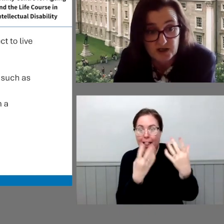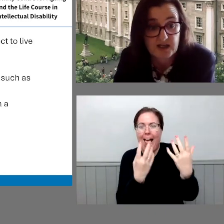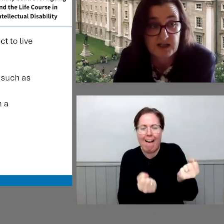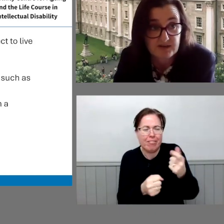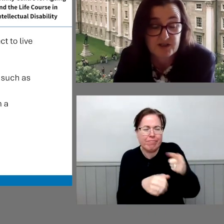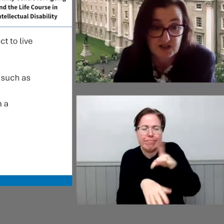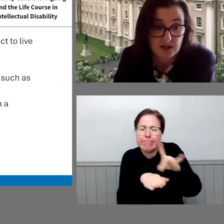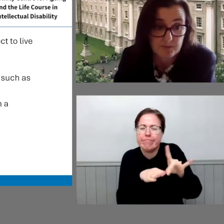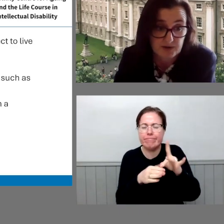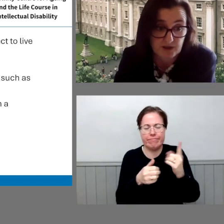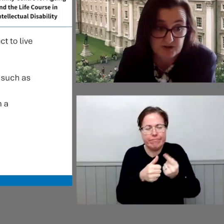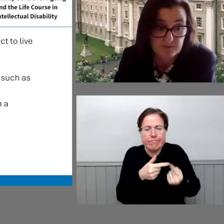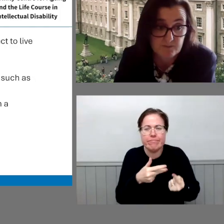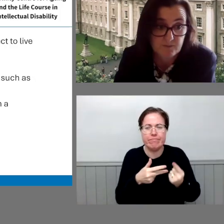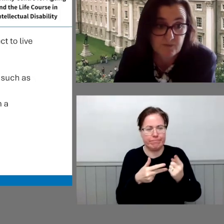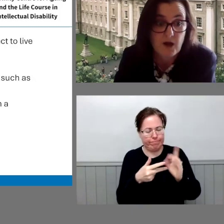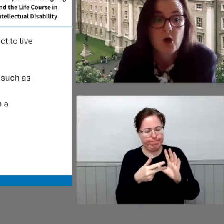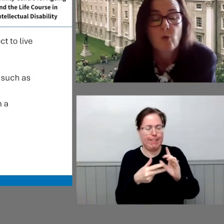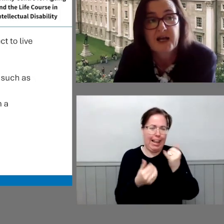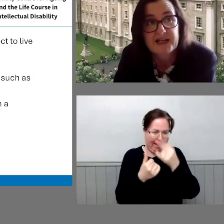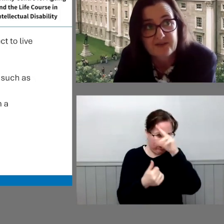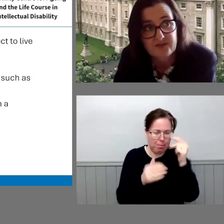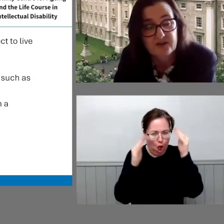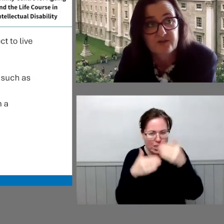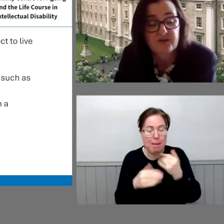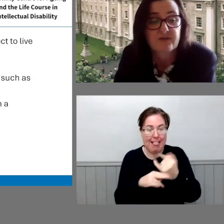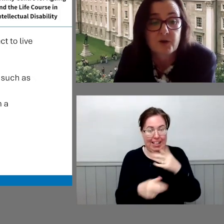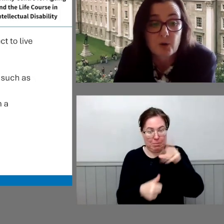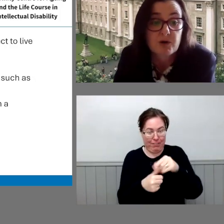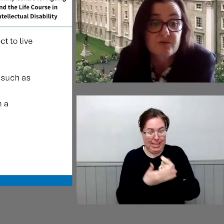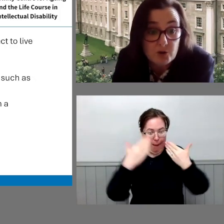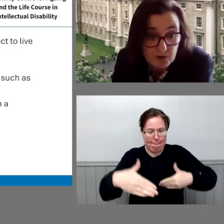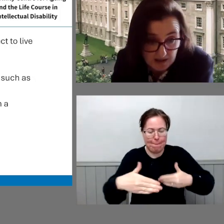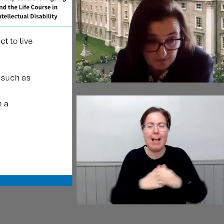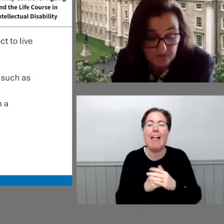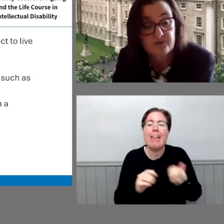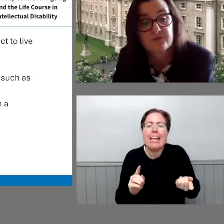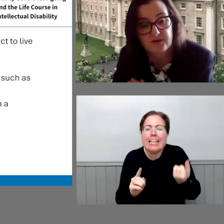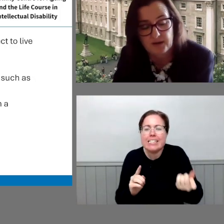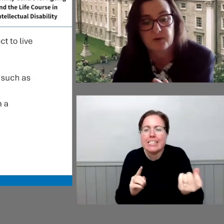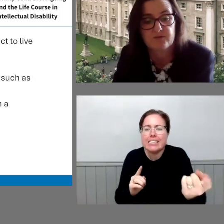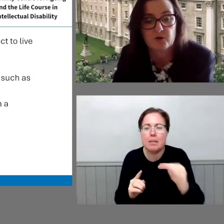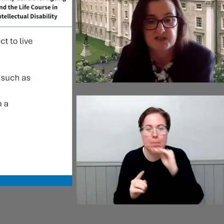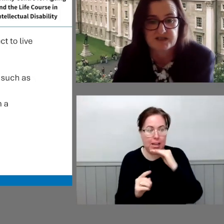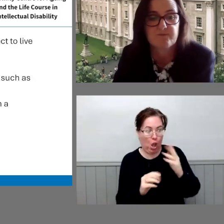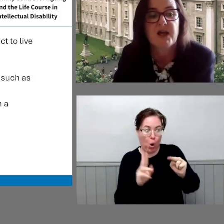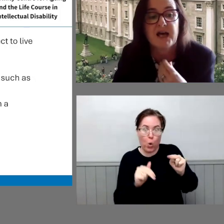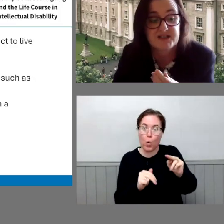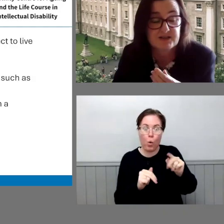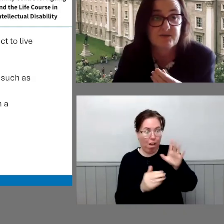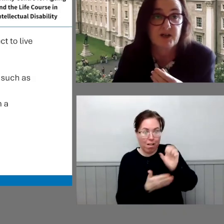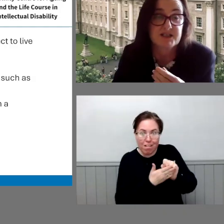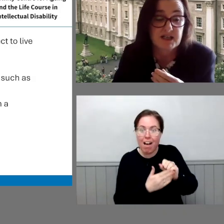autism, during a given time period. While incidence is the number of new cases, for example, of